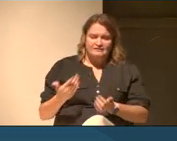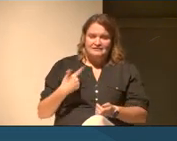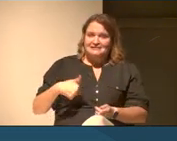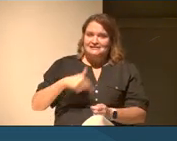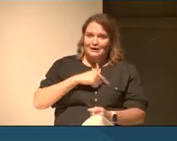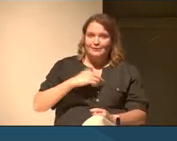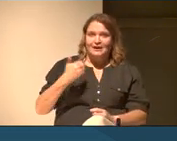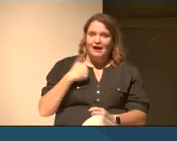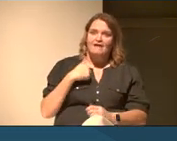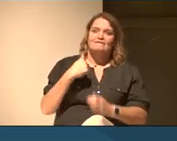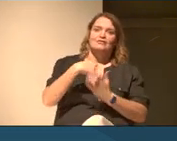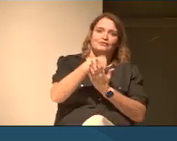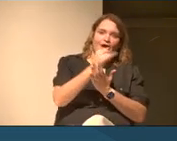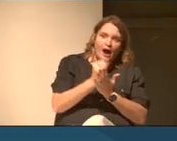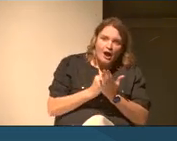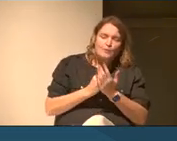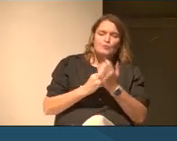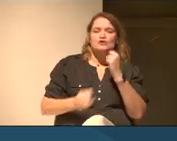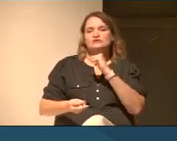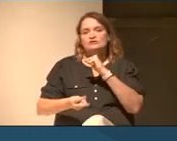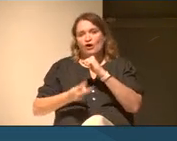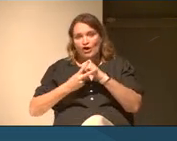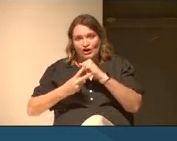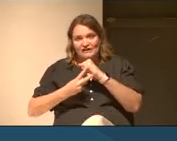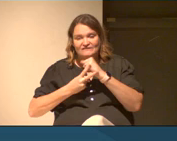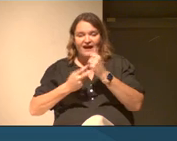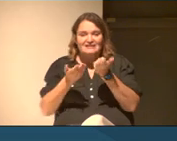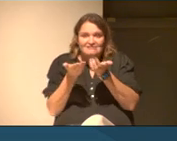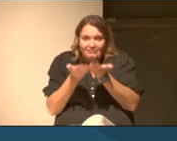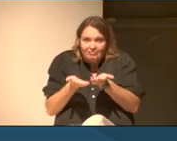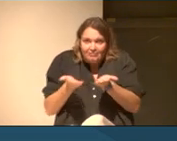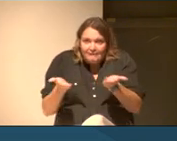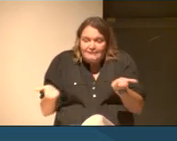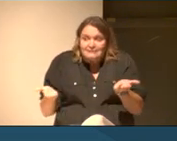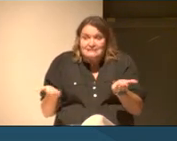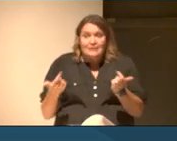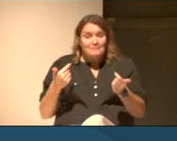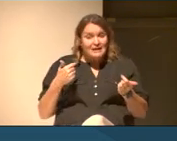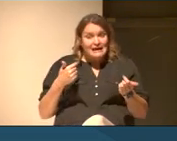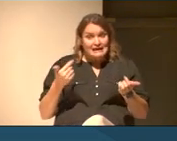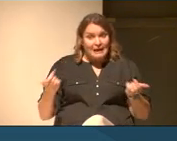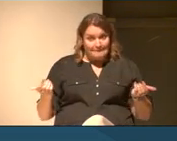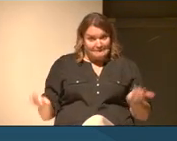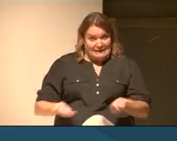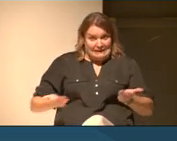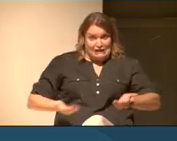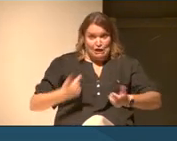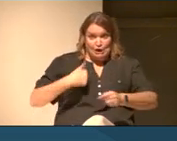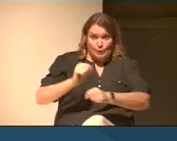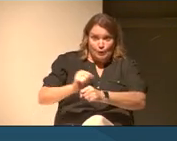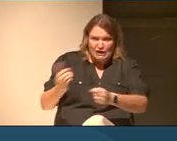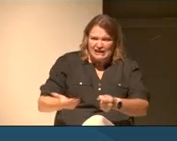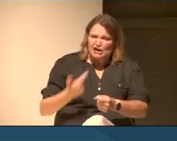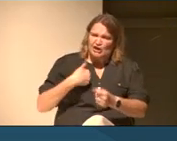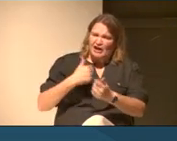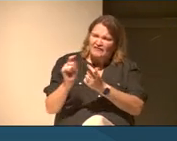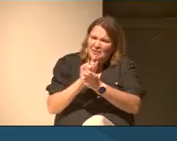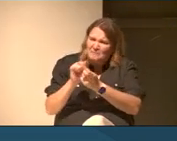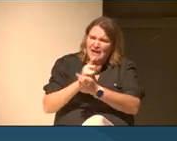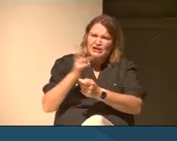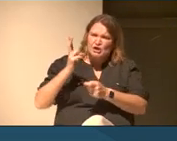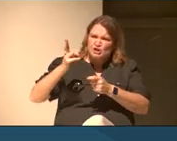the artifacts, the specimen. But being here, I've also met these really incredible historians and